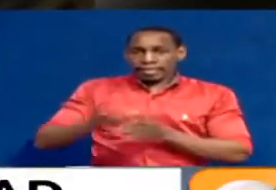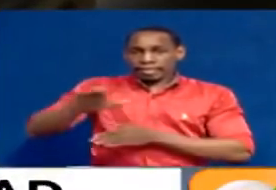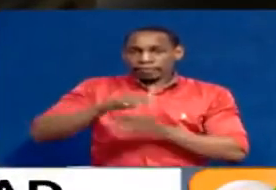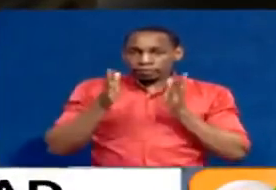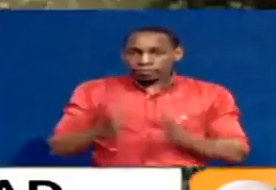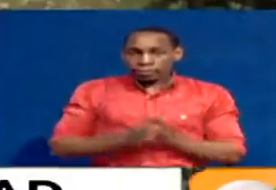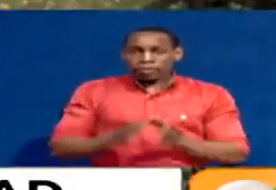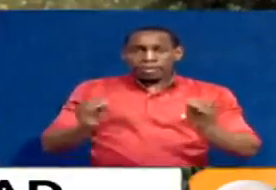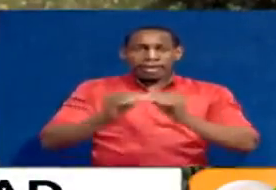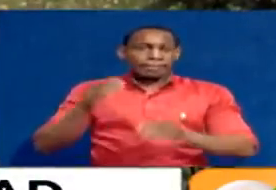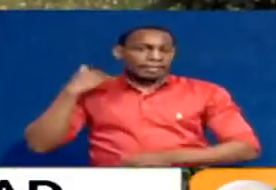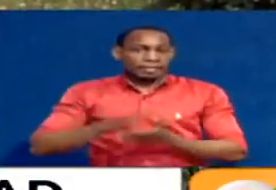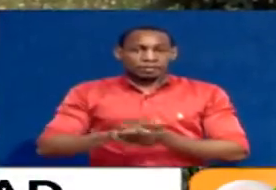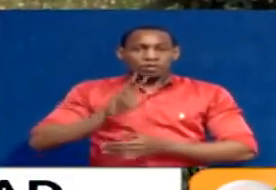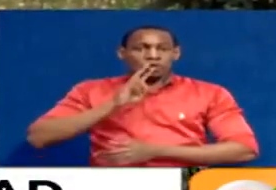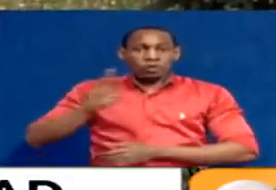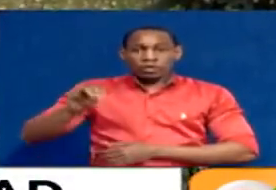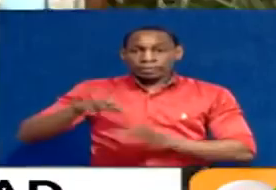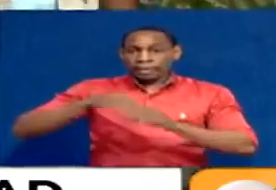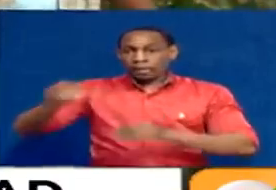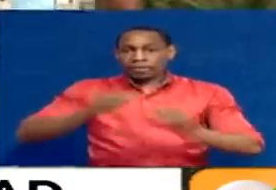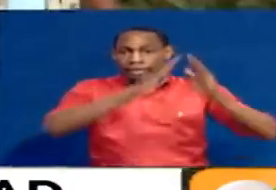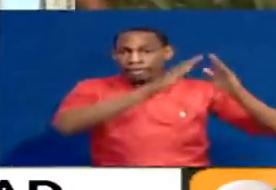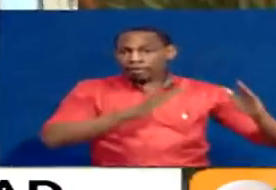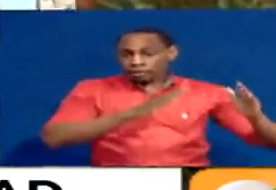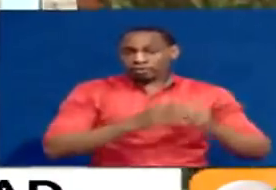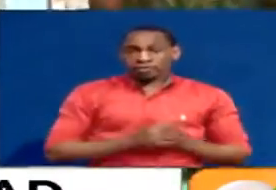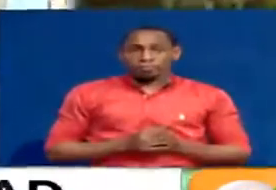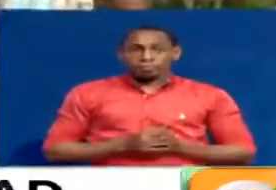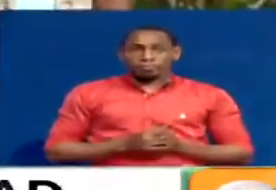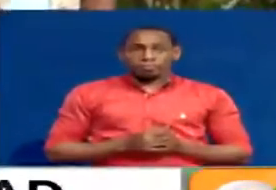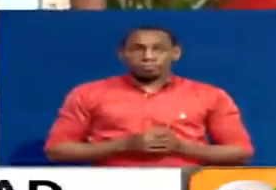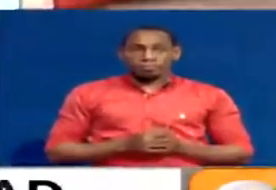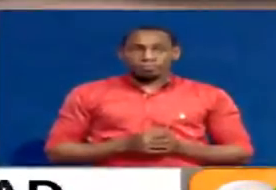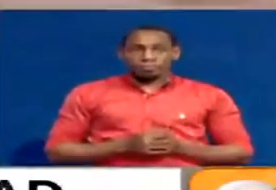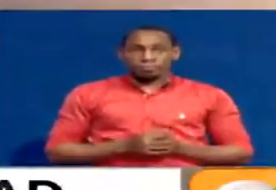her killers. It is about 200 meters from her house.